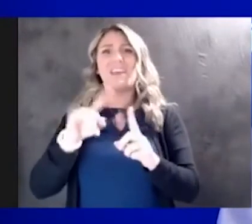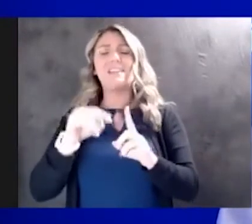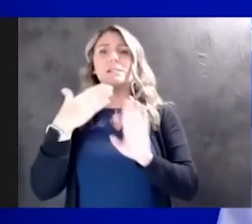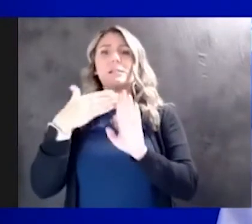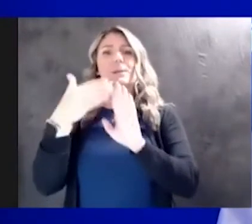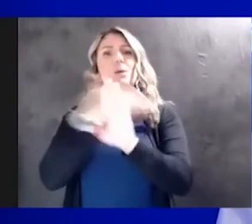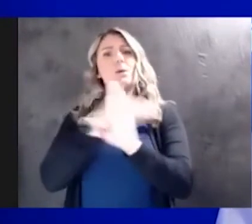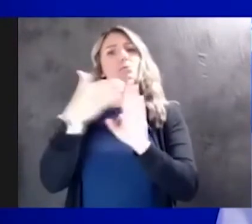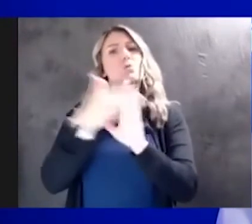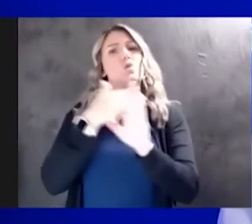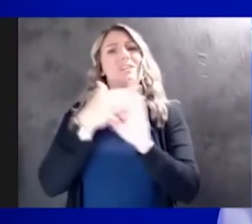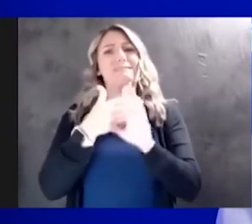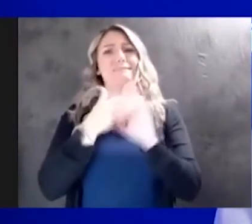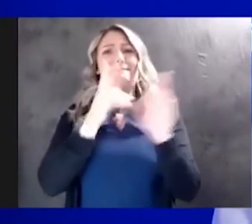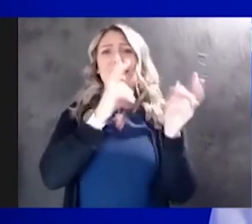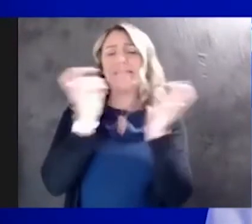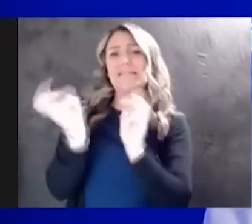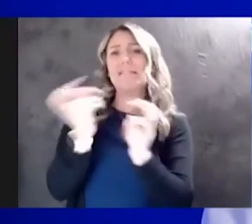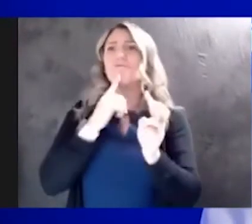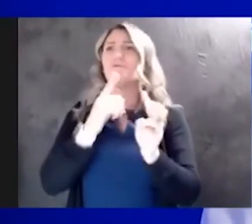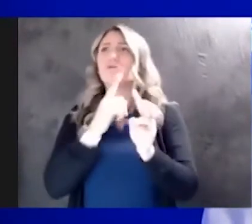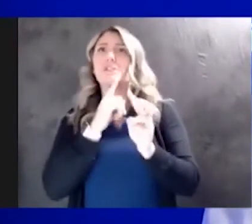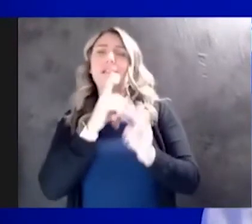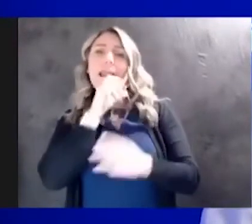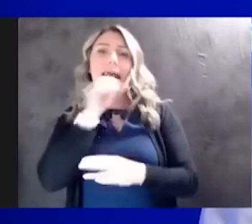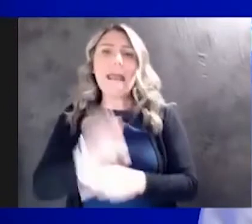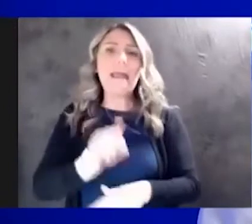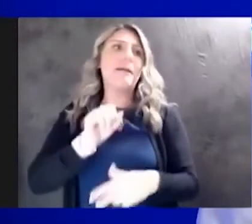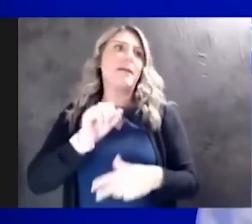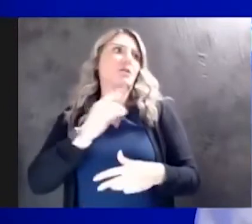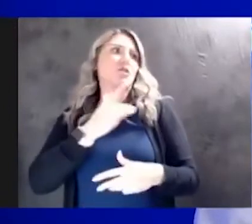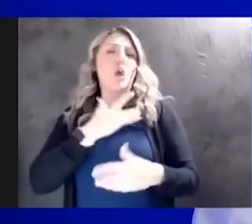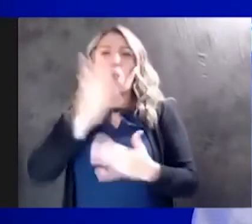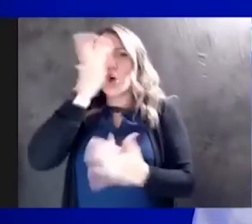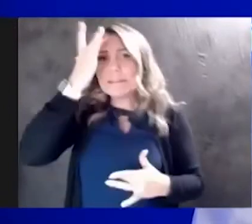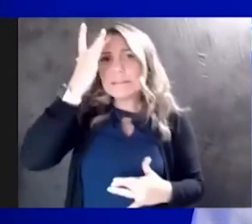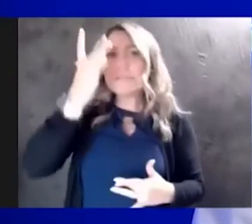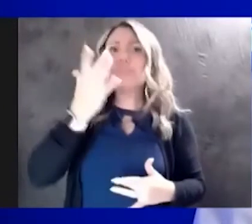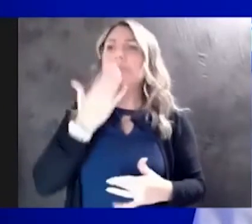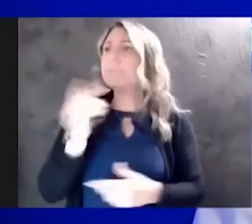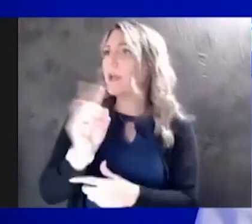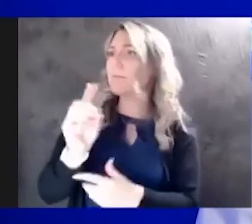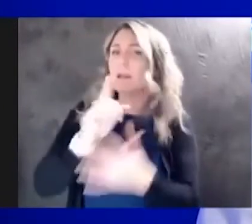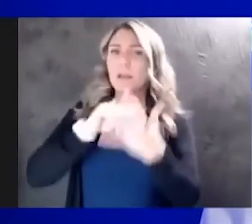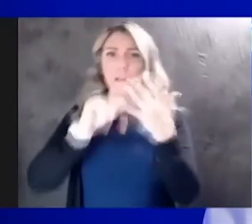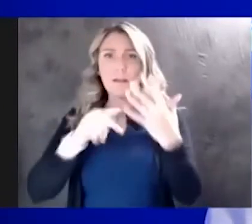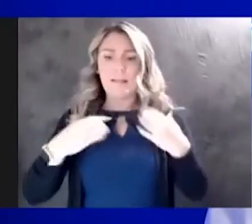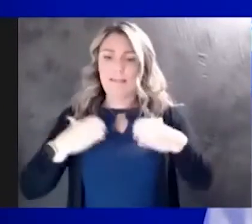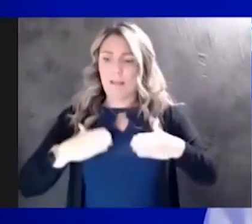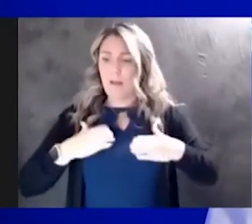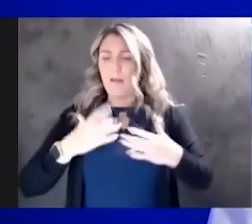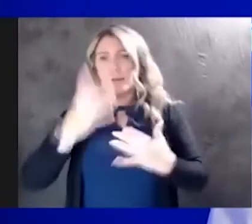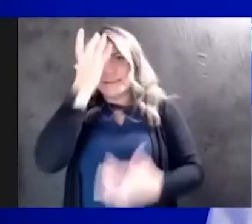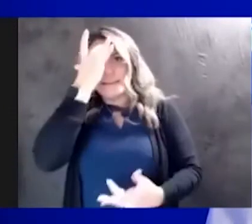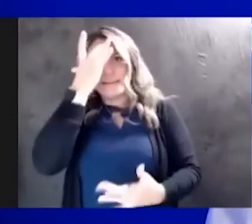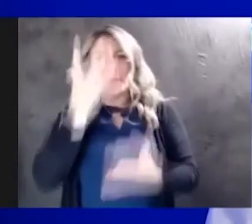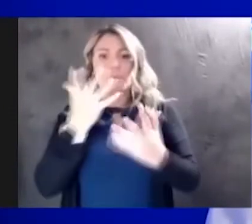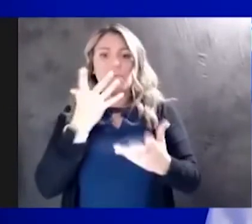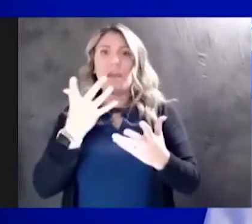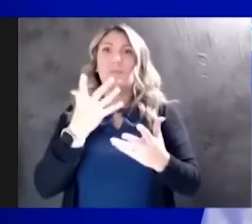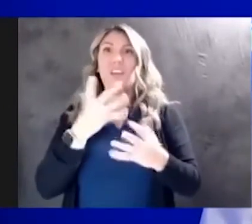diabetes, heart disease. Some of these issues, lung disease, may have been exacerbated